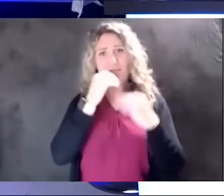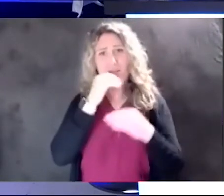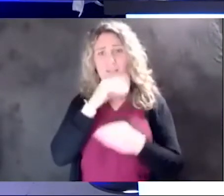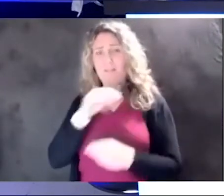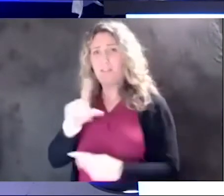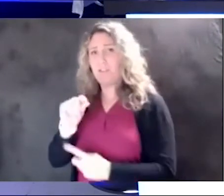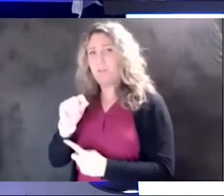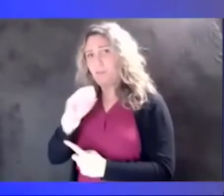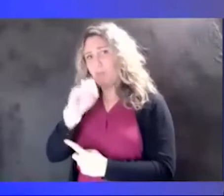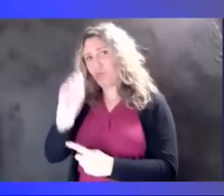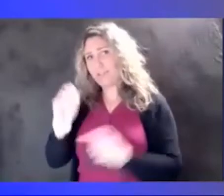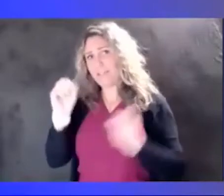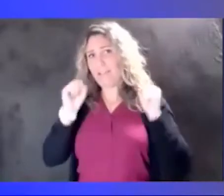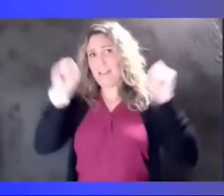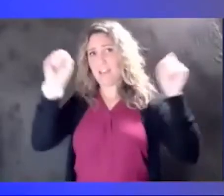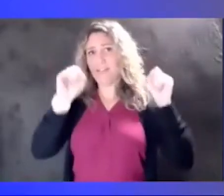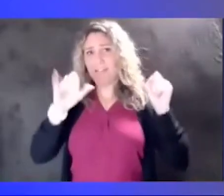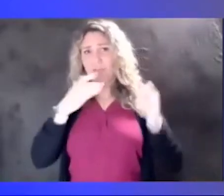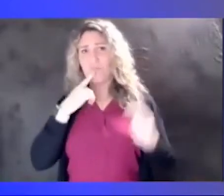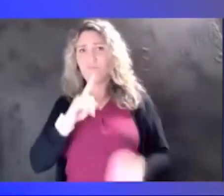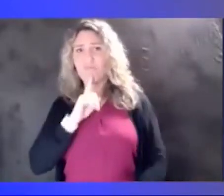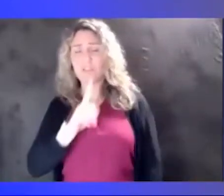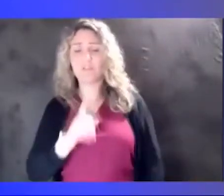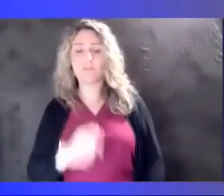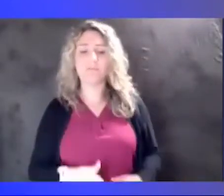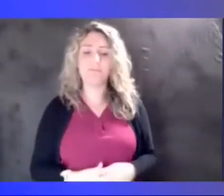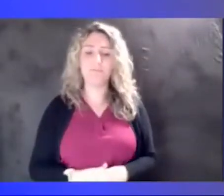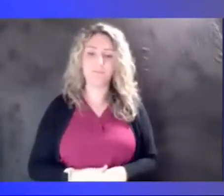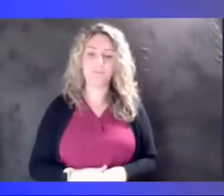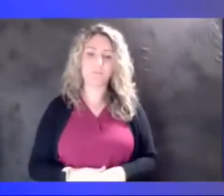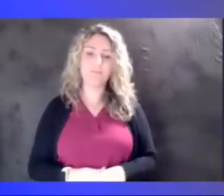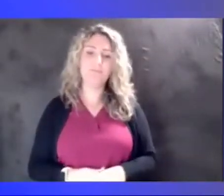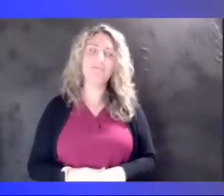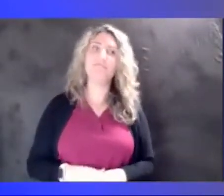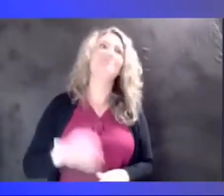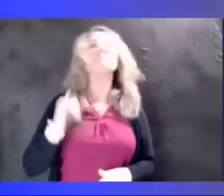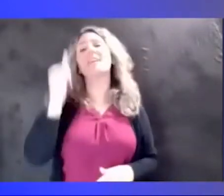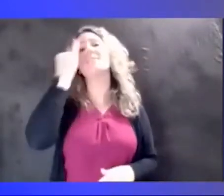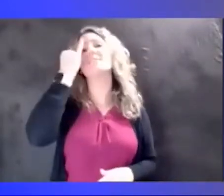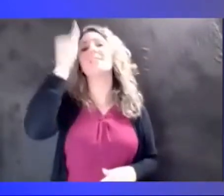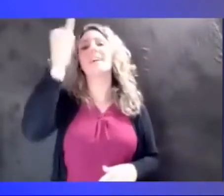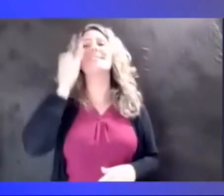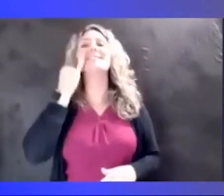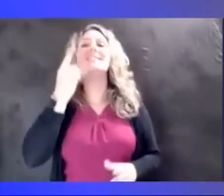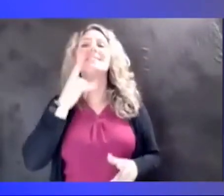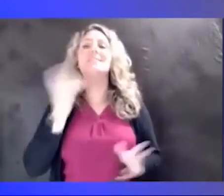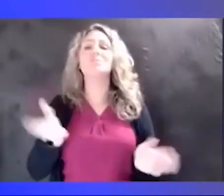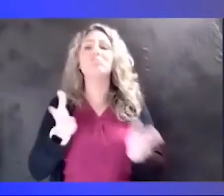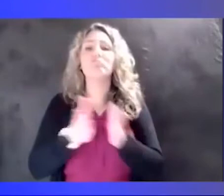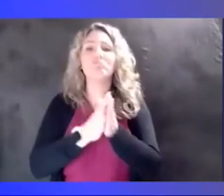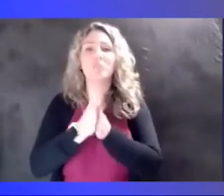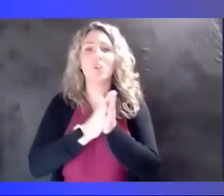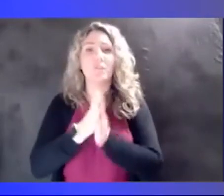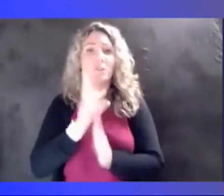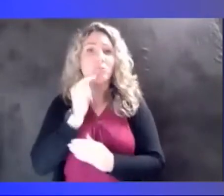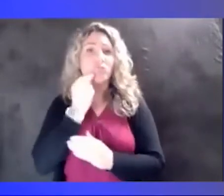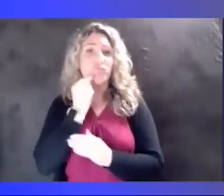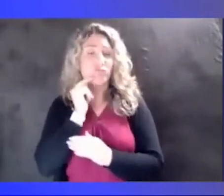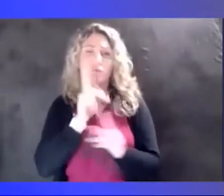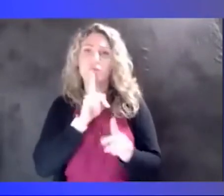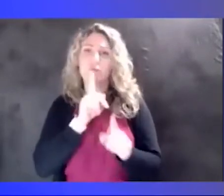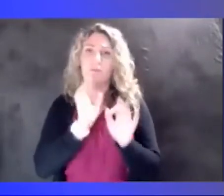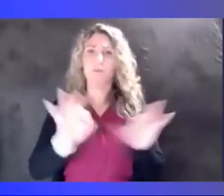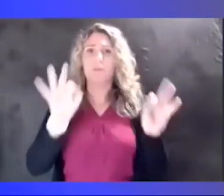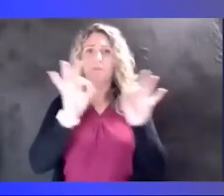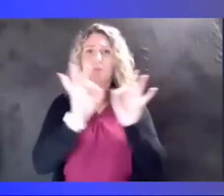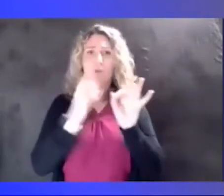that a real thing? I think that's just an idea to get people to motivate. Okay. That nutrition is a huge part, because we're not all